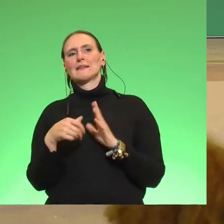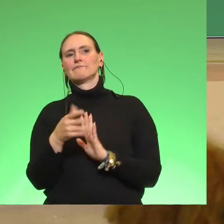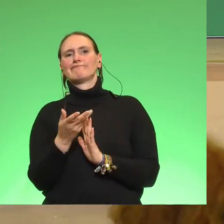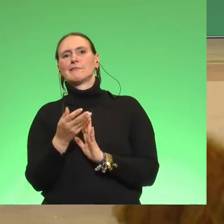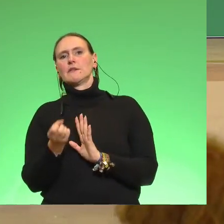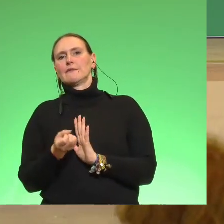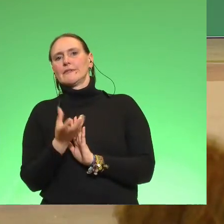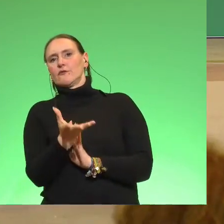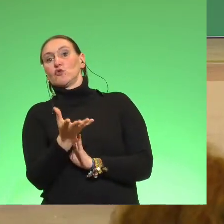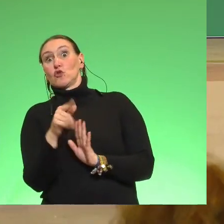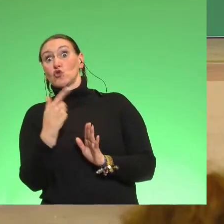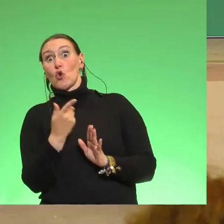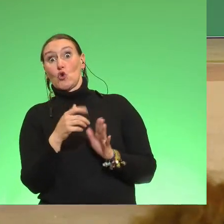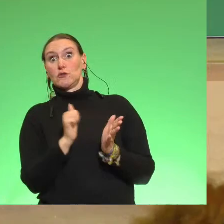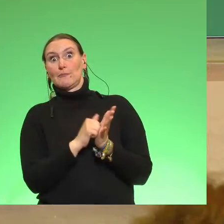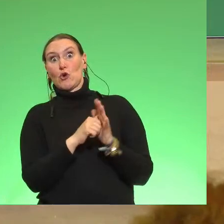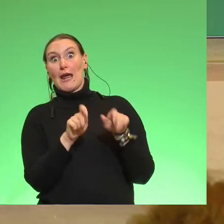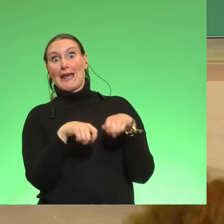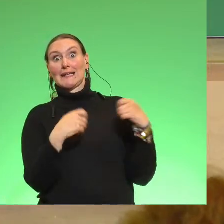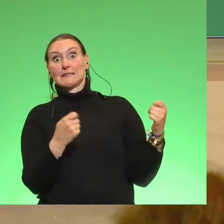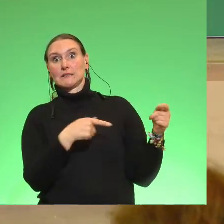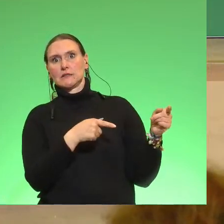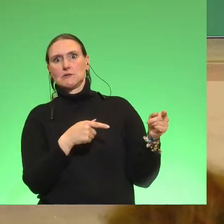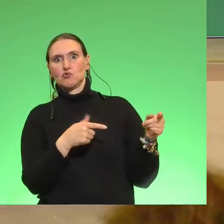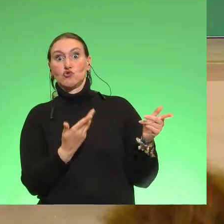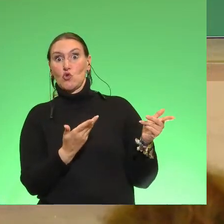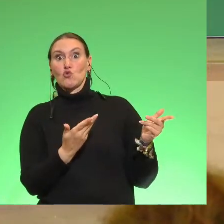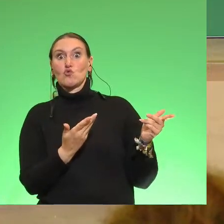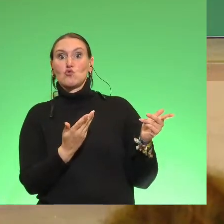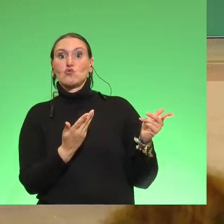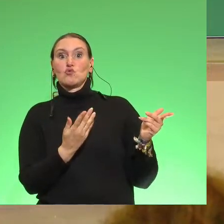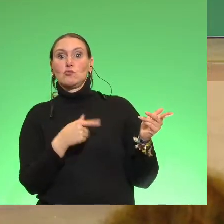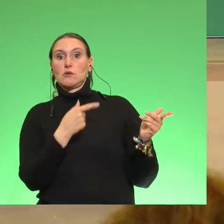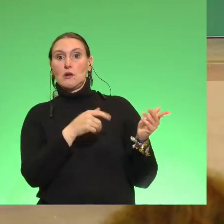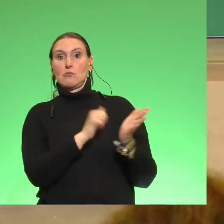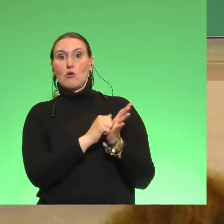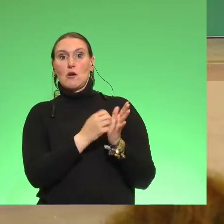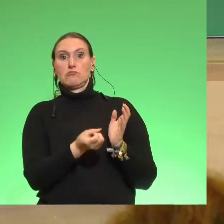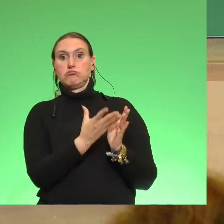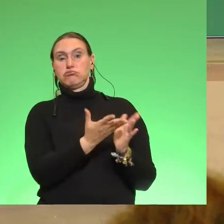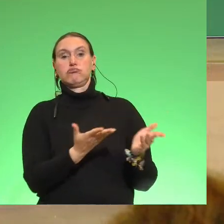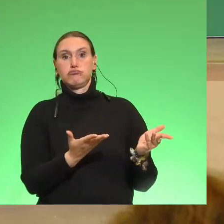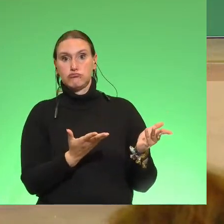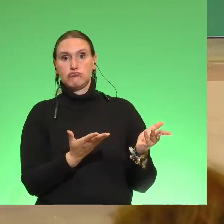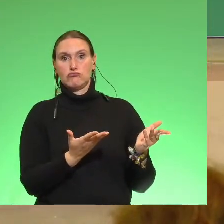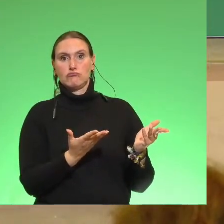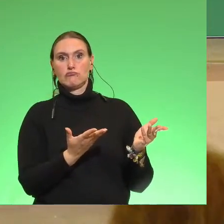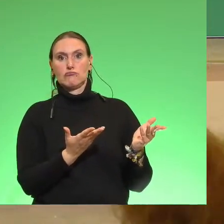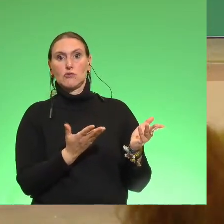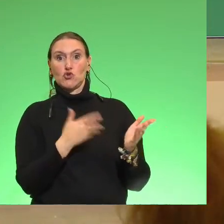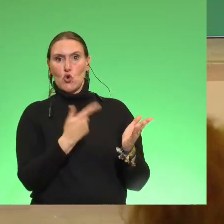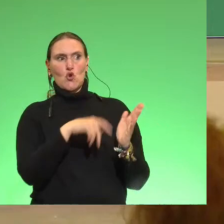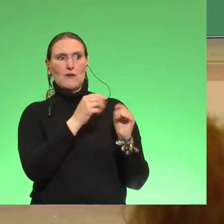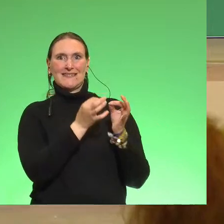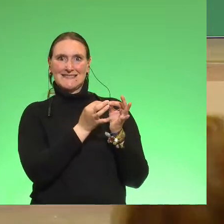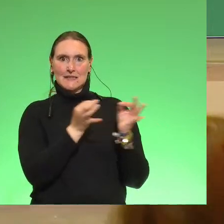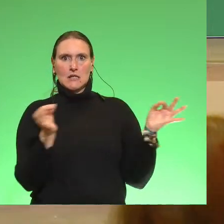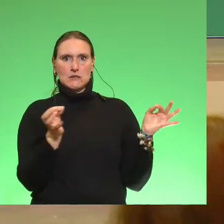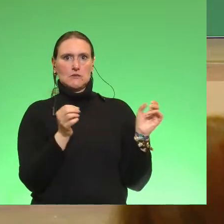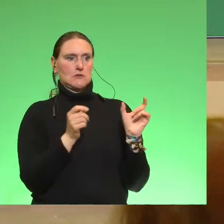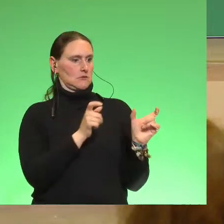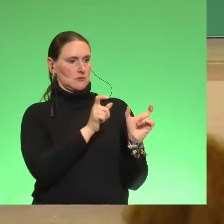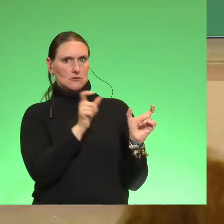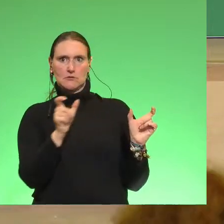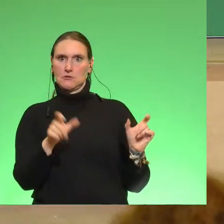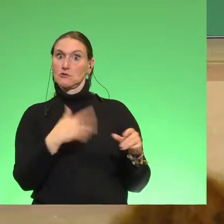in the press. Yeah, you know, totally. it has been ridiculed. Yeah. And I think, no, it's a very interesting sentence that